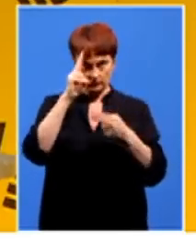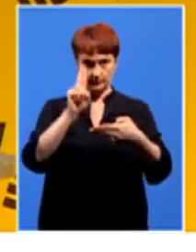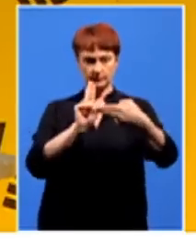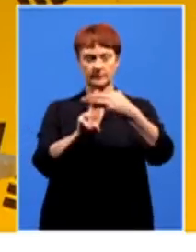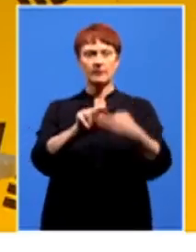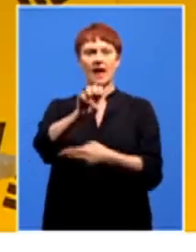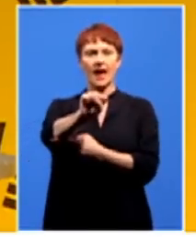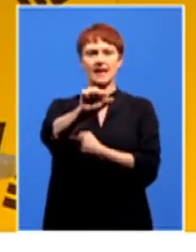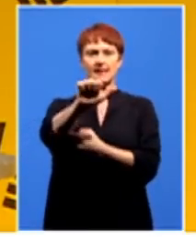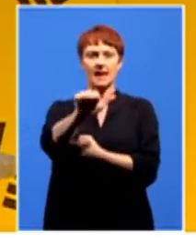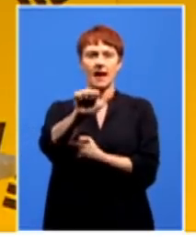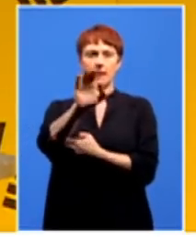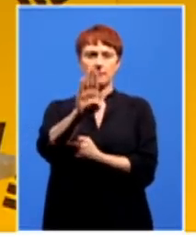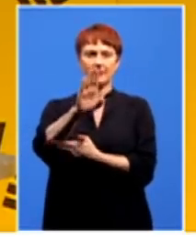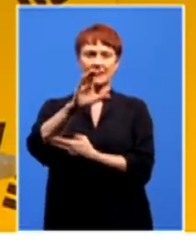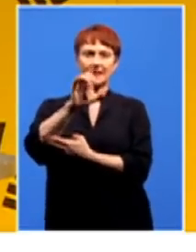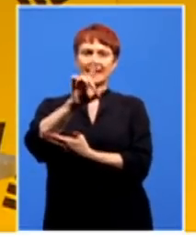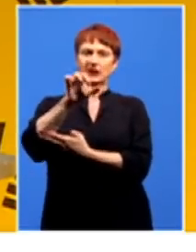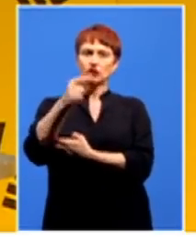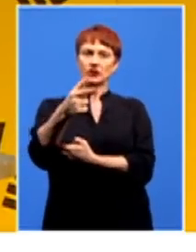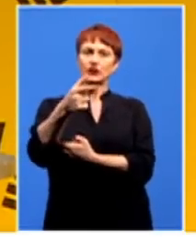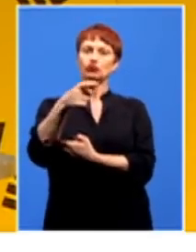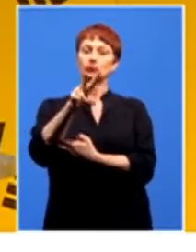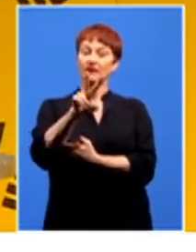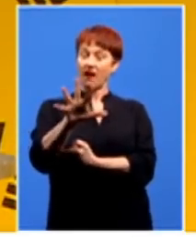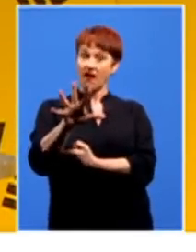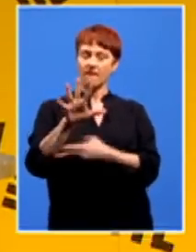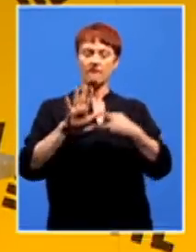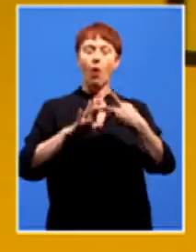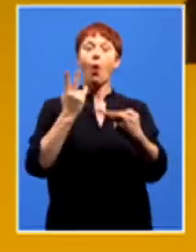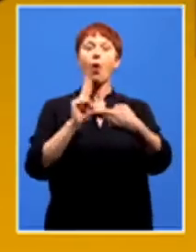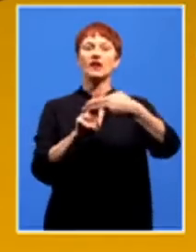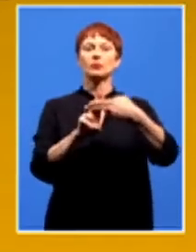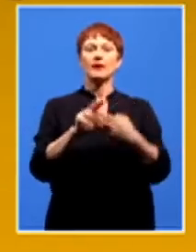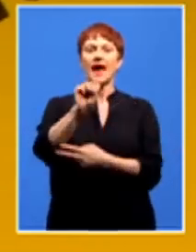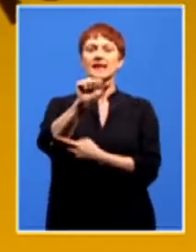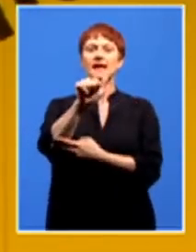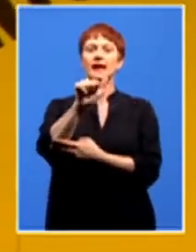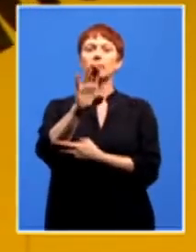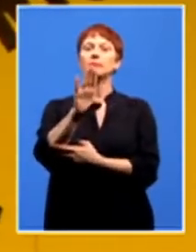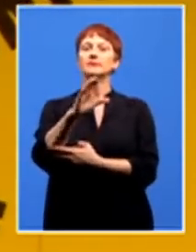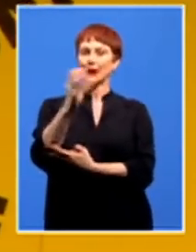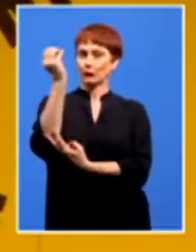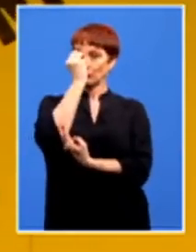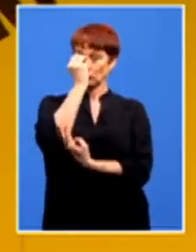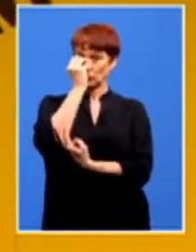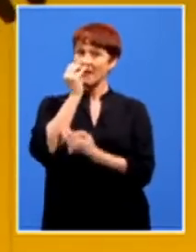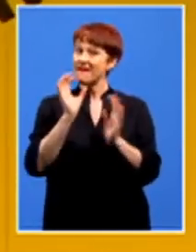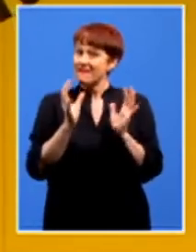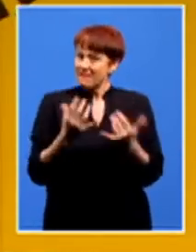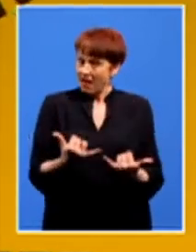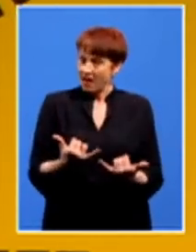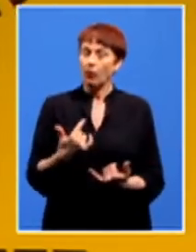hashtag SABCDG25 and hashtag SABC News. Right, we'll put together 2